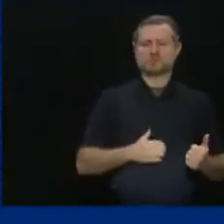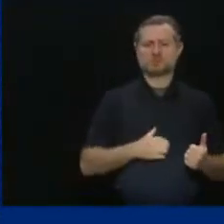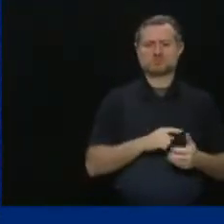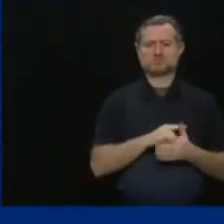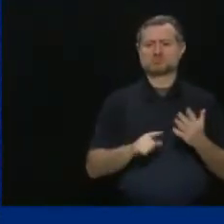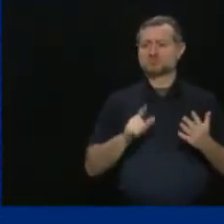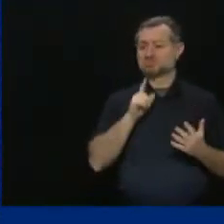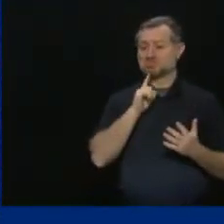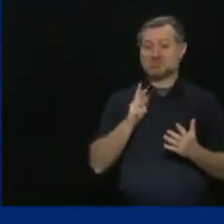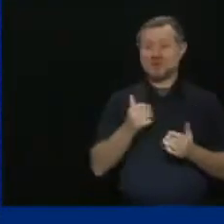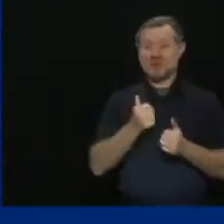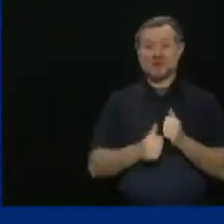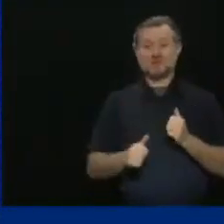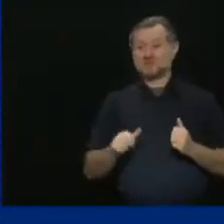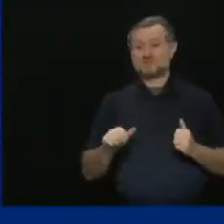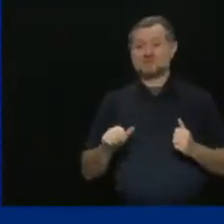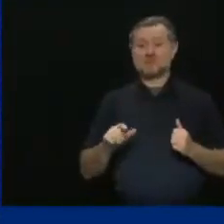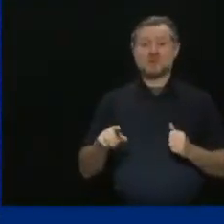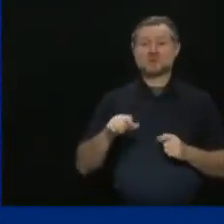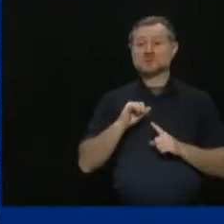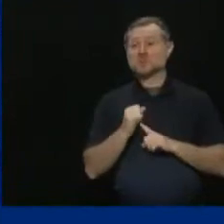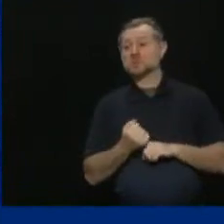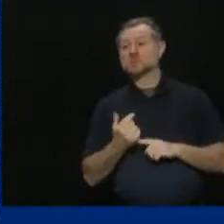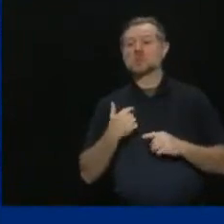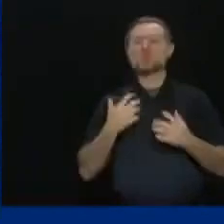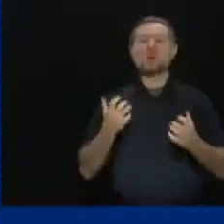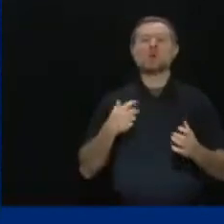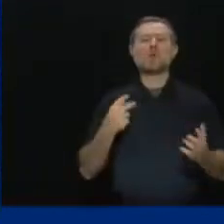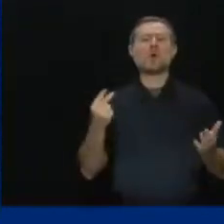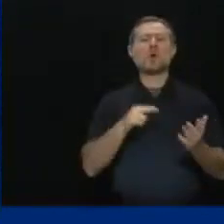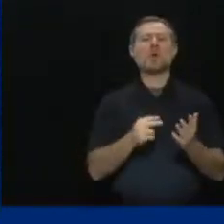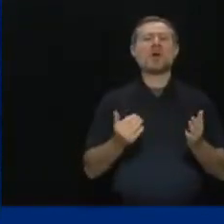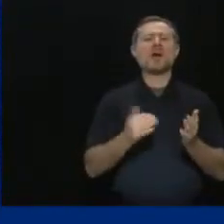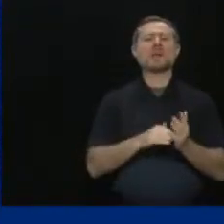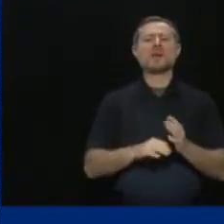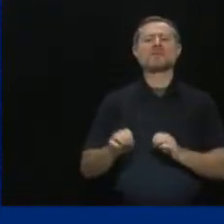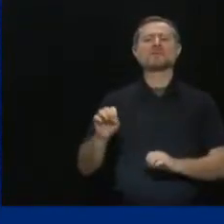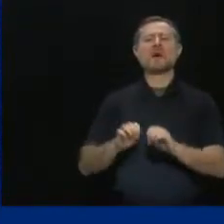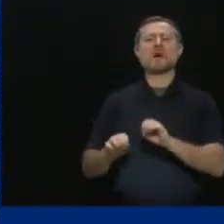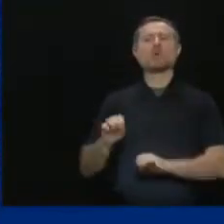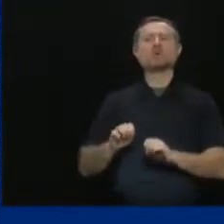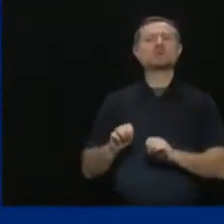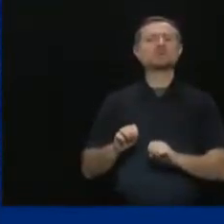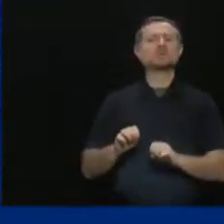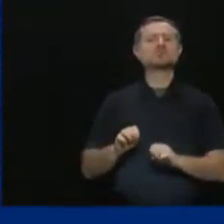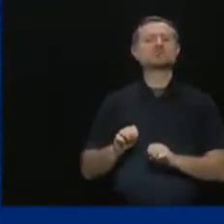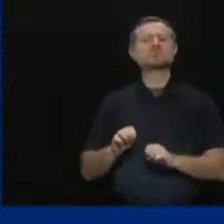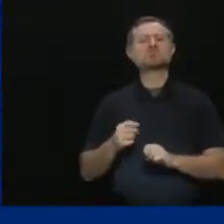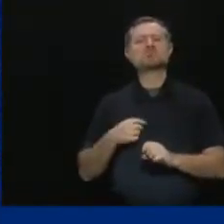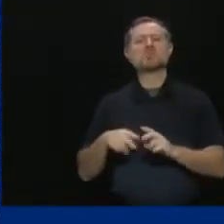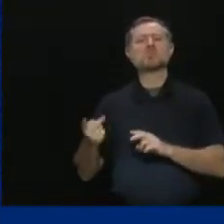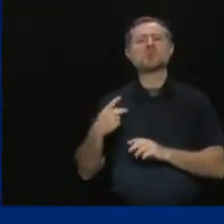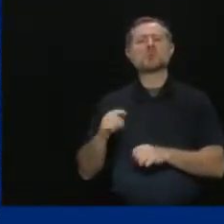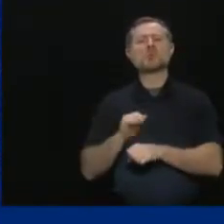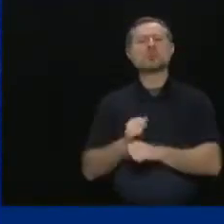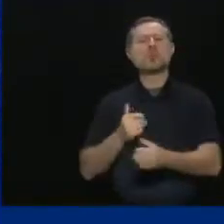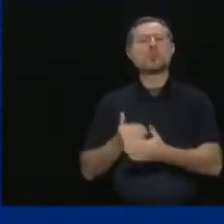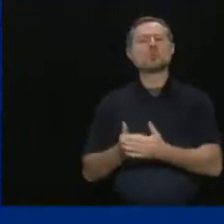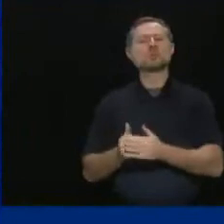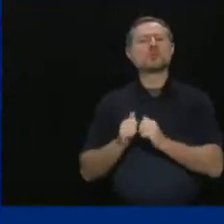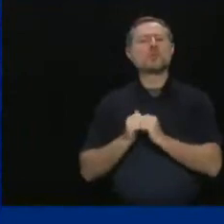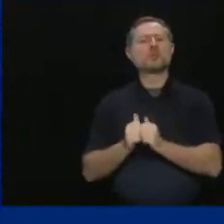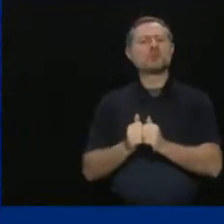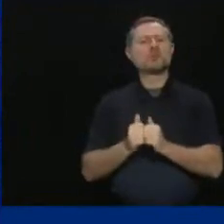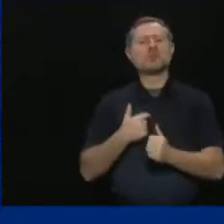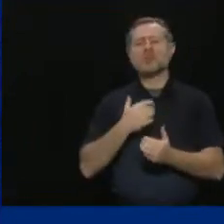take a second look and to evaluate. So that's the point we are. We are working closely together, and I thanked him for continuing to